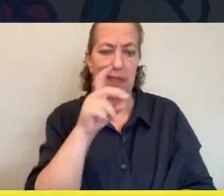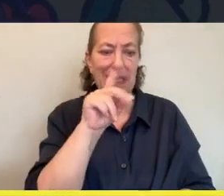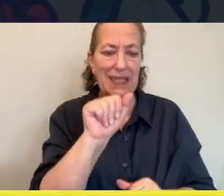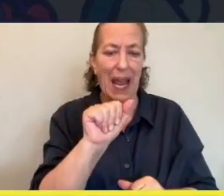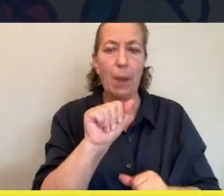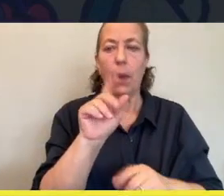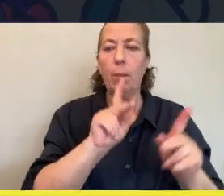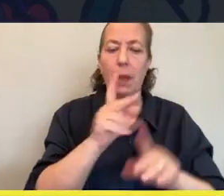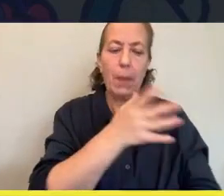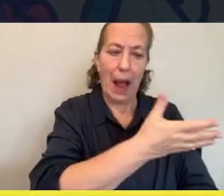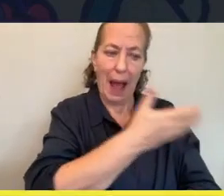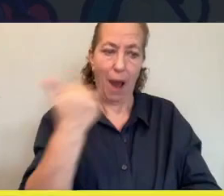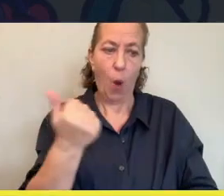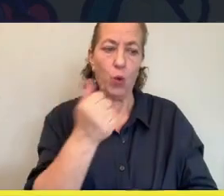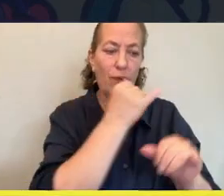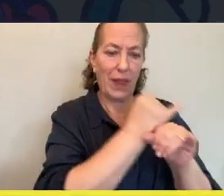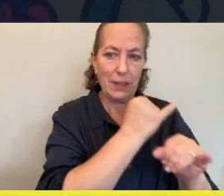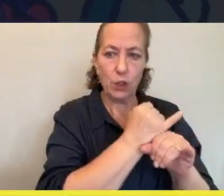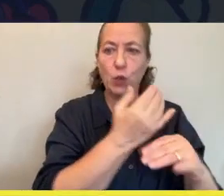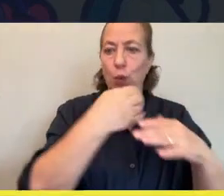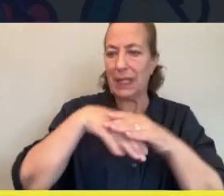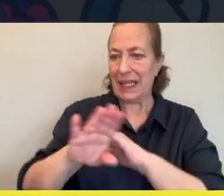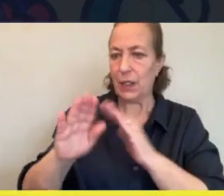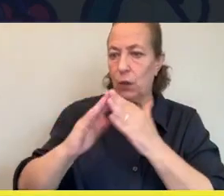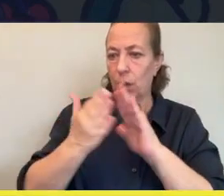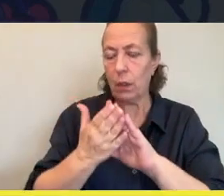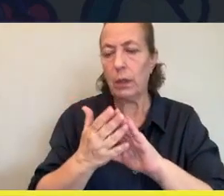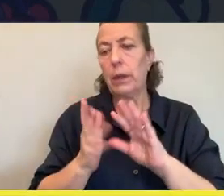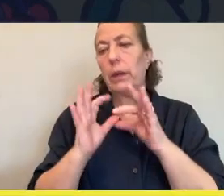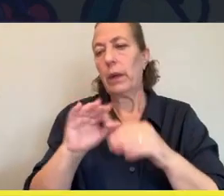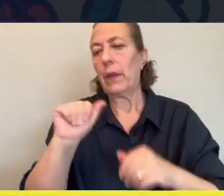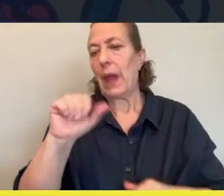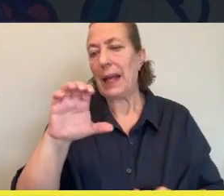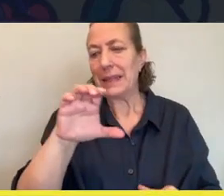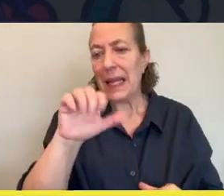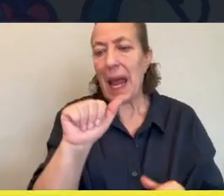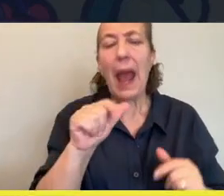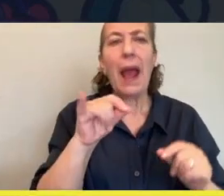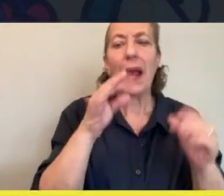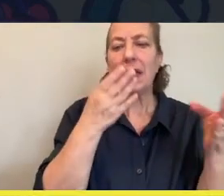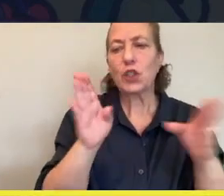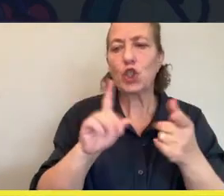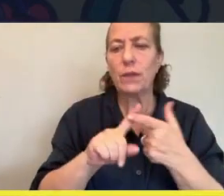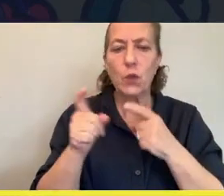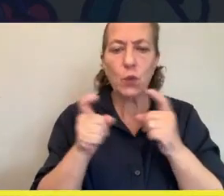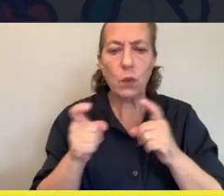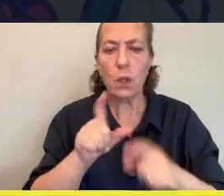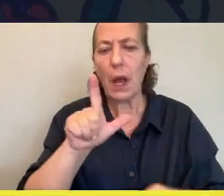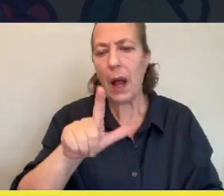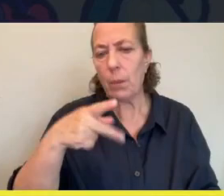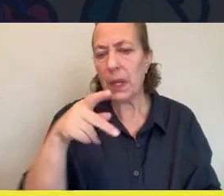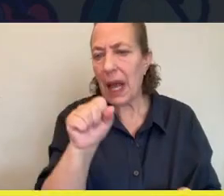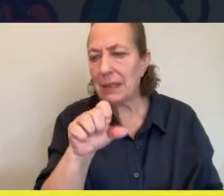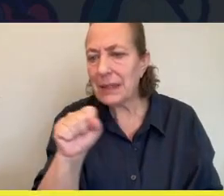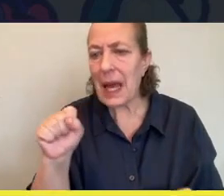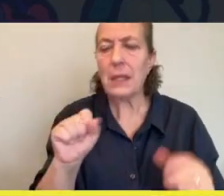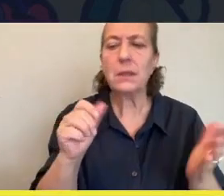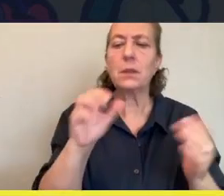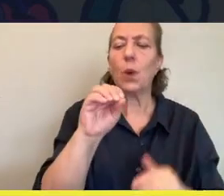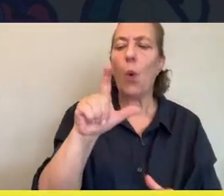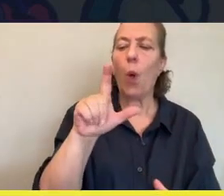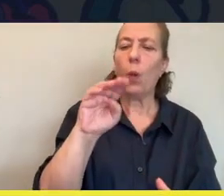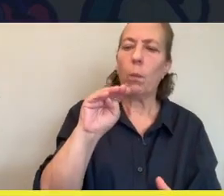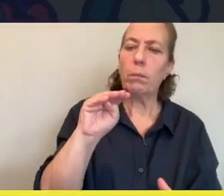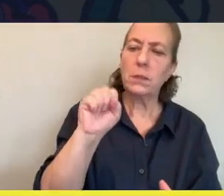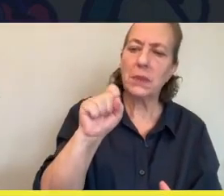time period, a lot connected to the ACA, the shift towards managed LTSS, Olmstead litigation, a lot